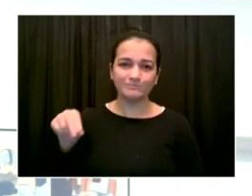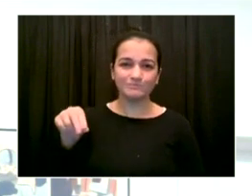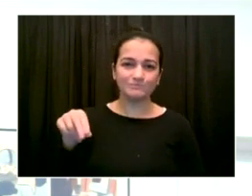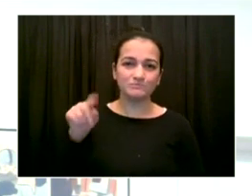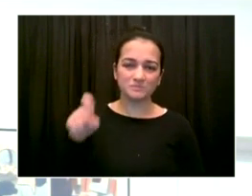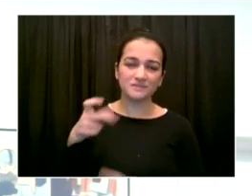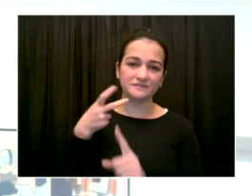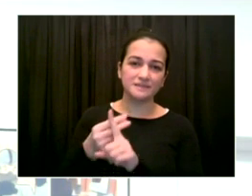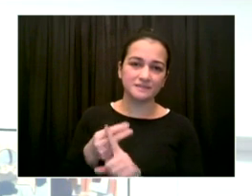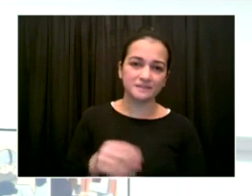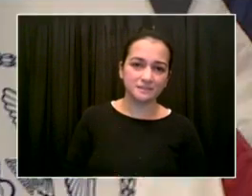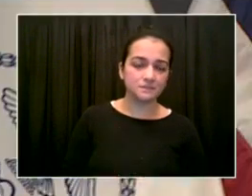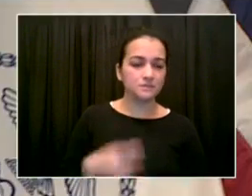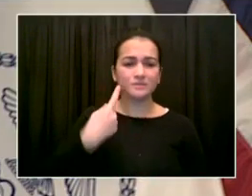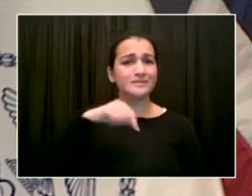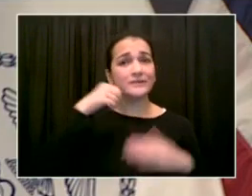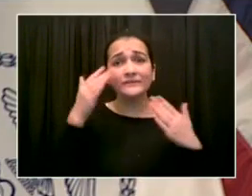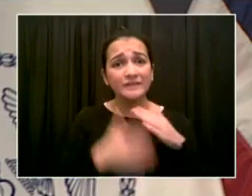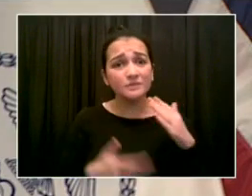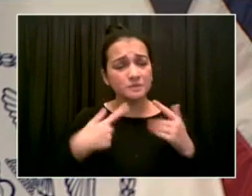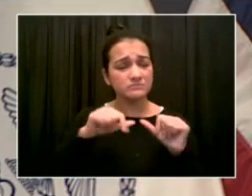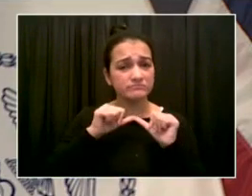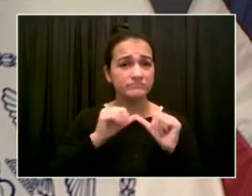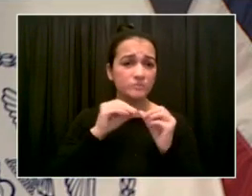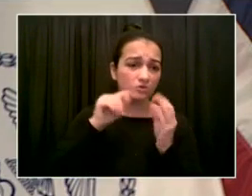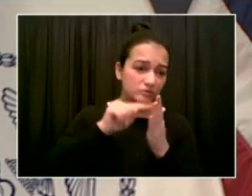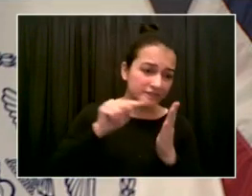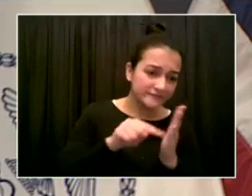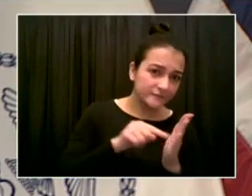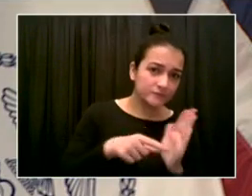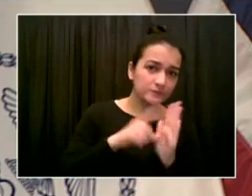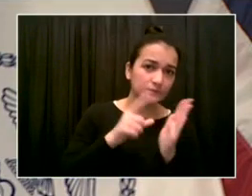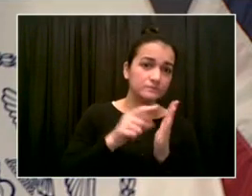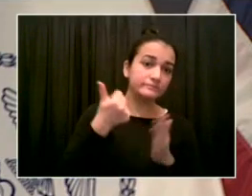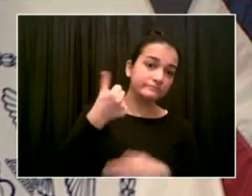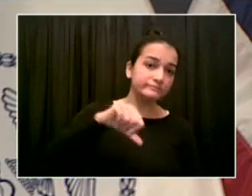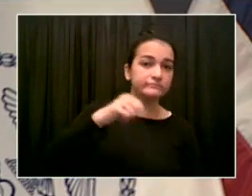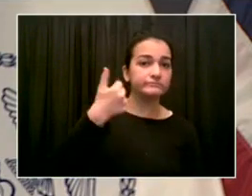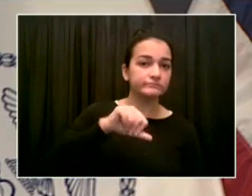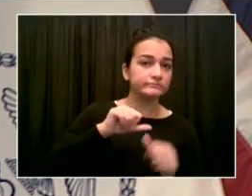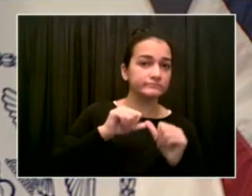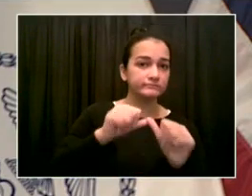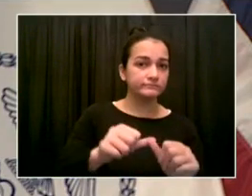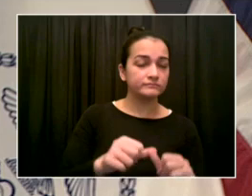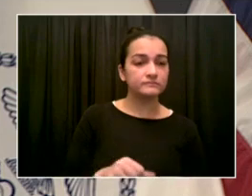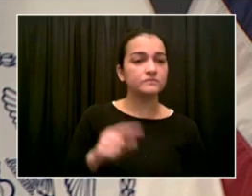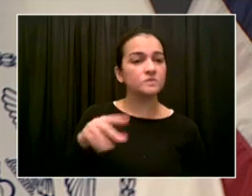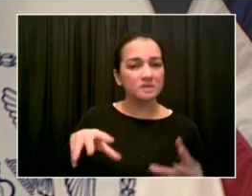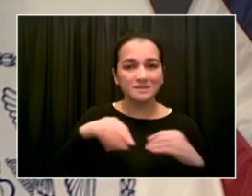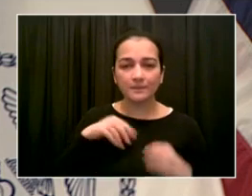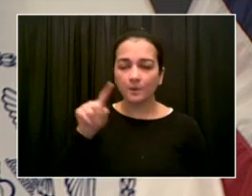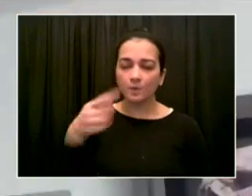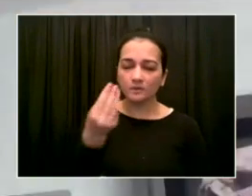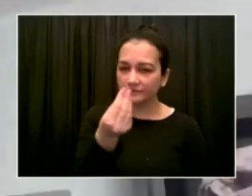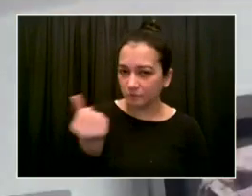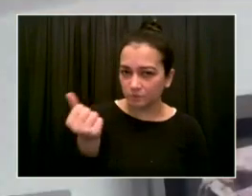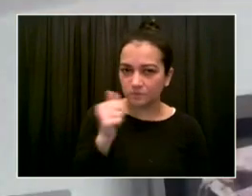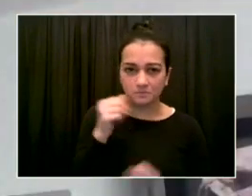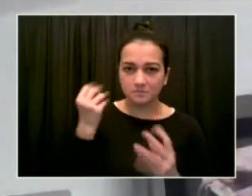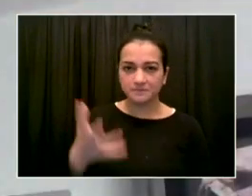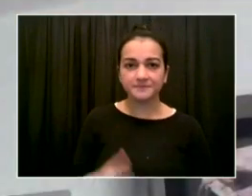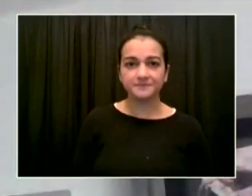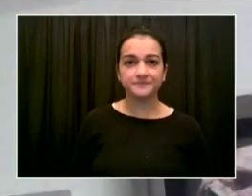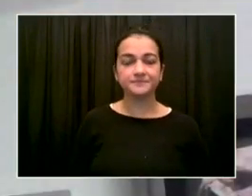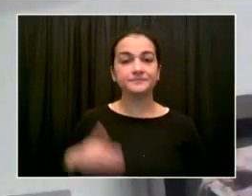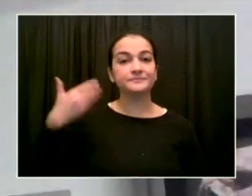medical or religious exemptions. Dr. Katz, you want to add? I would just add that every person that